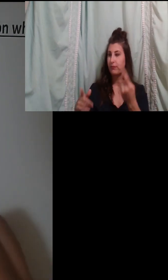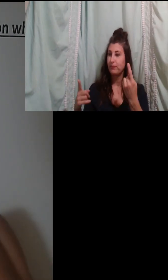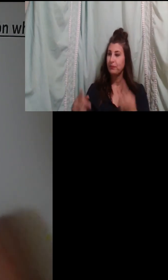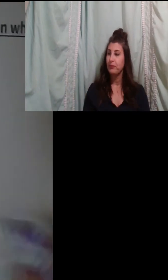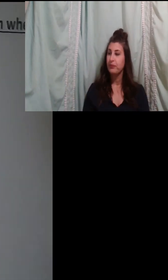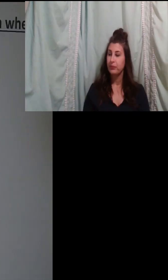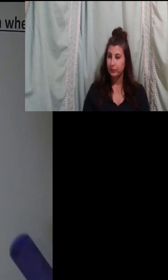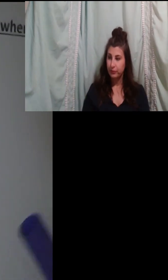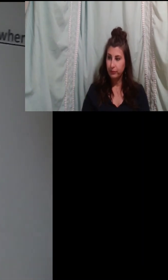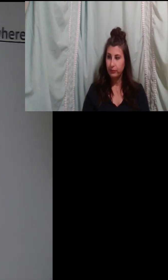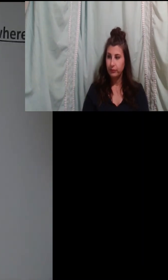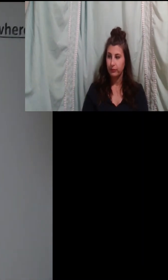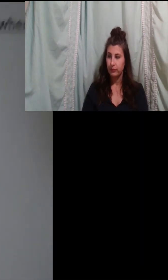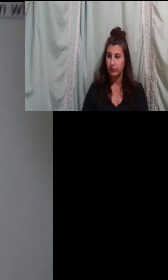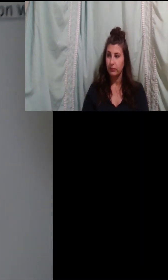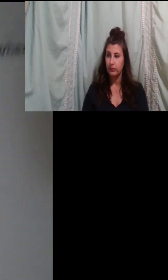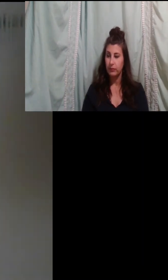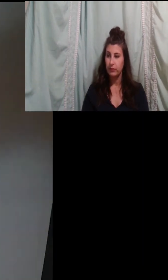would be.